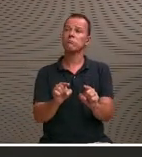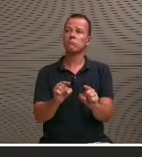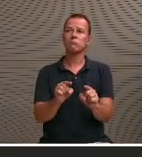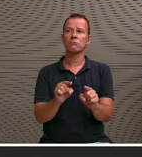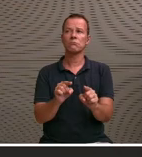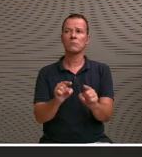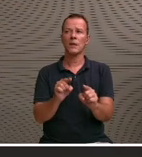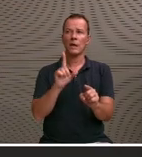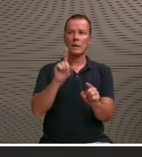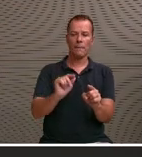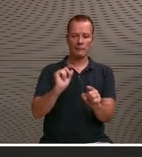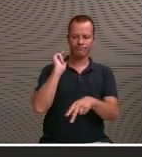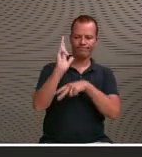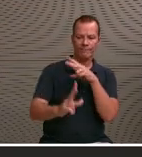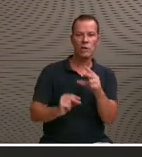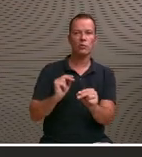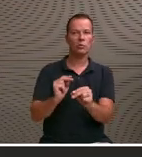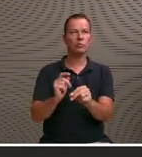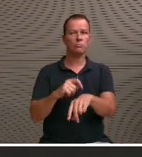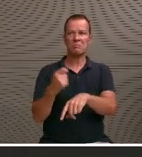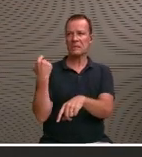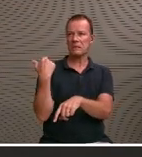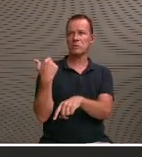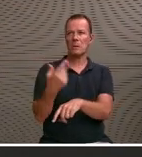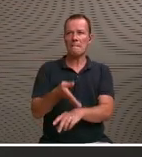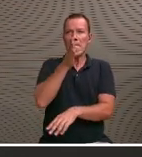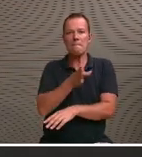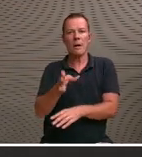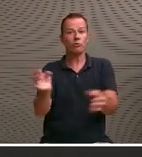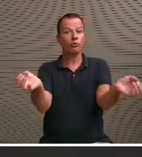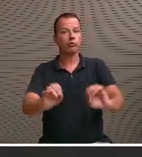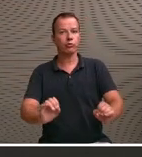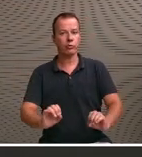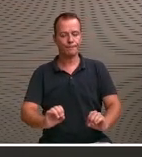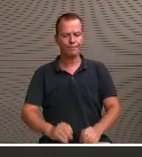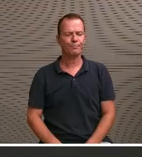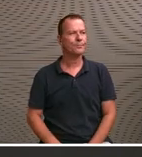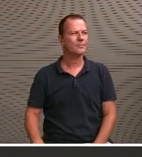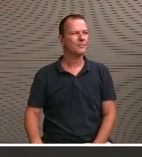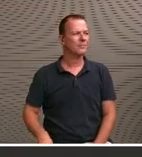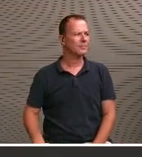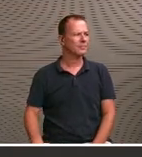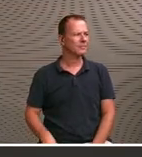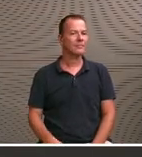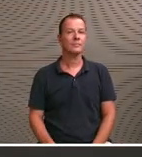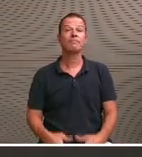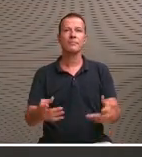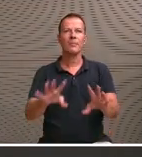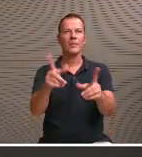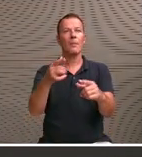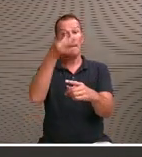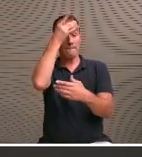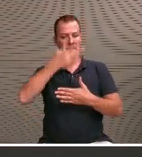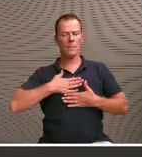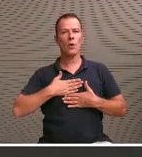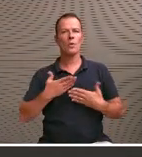innovation do not apply in full. And as I lay out my perspective, I'd love you to think as you listen to me